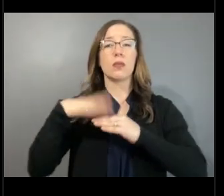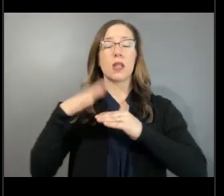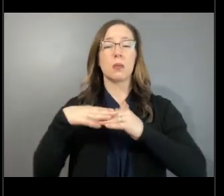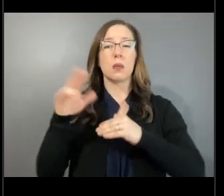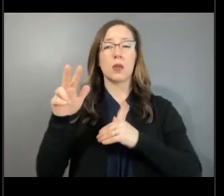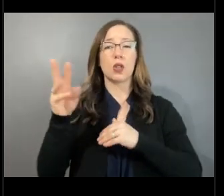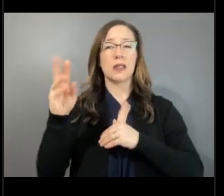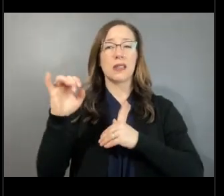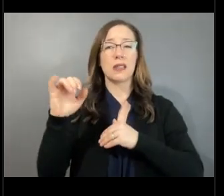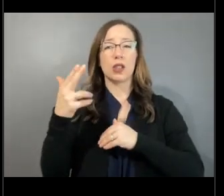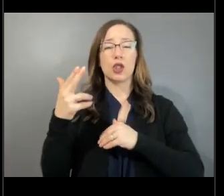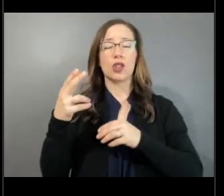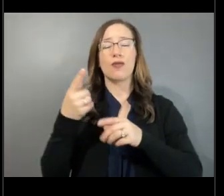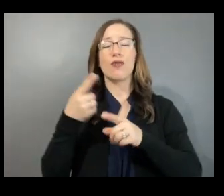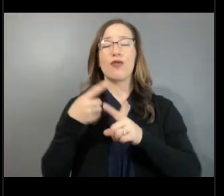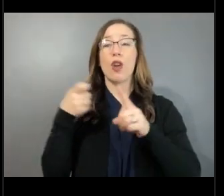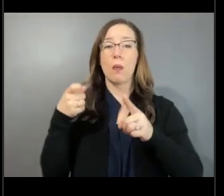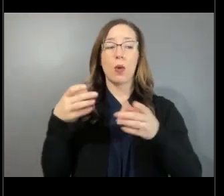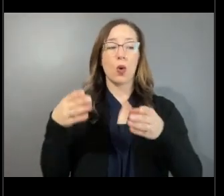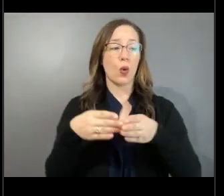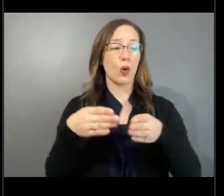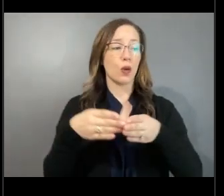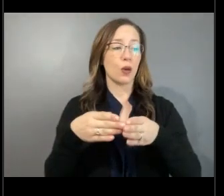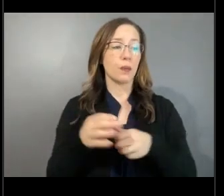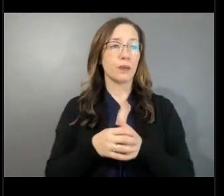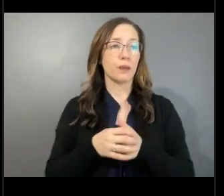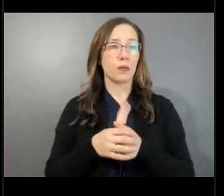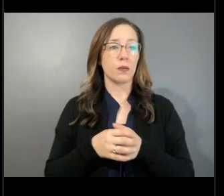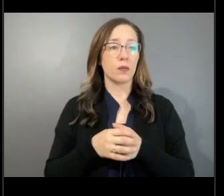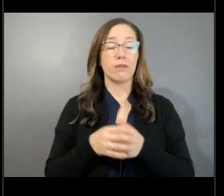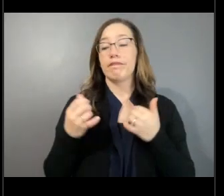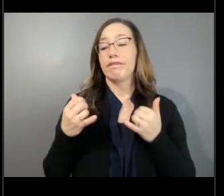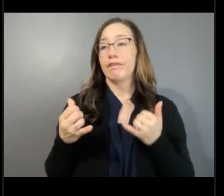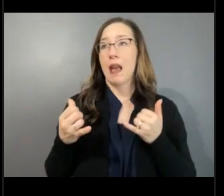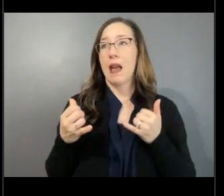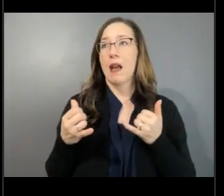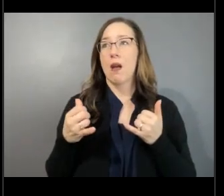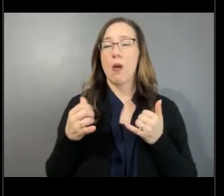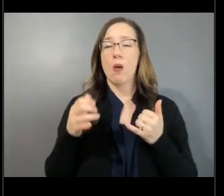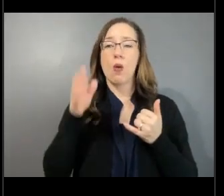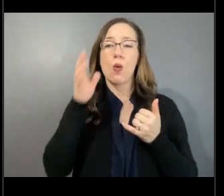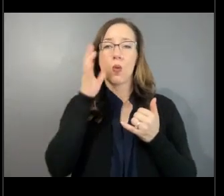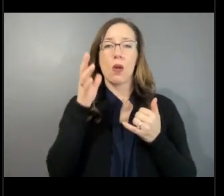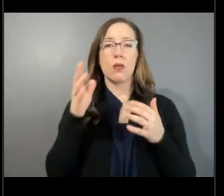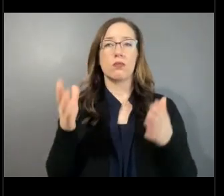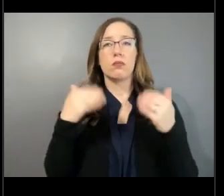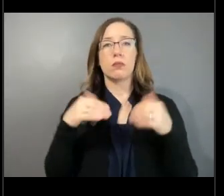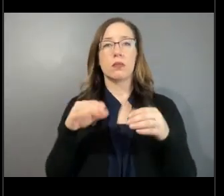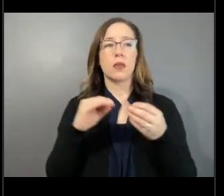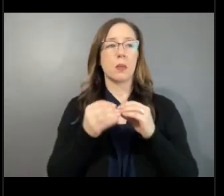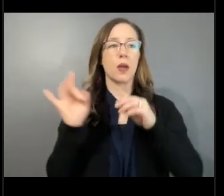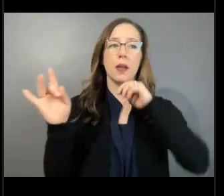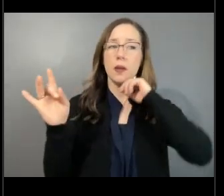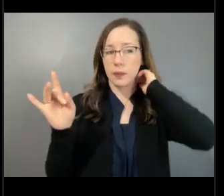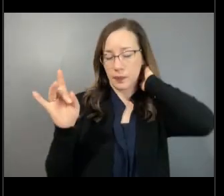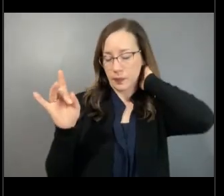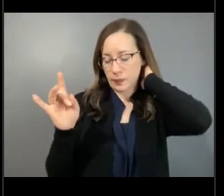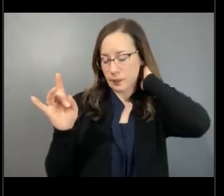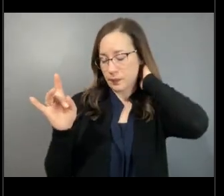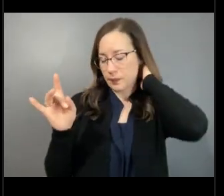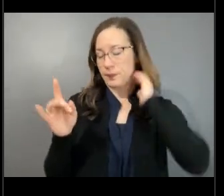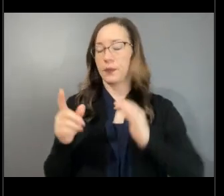inches from a corner. And now we'll move into topic 8, requirement